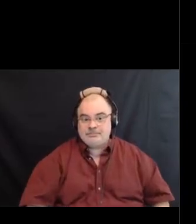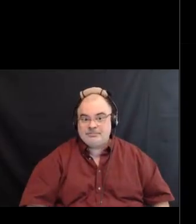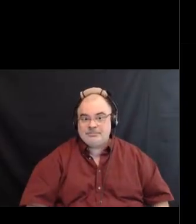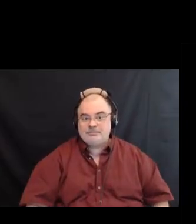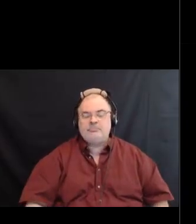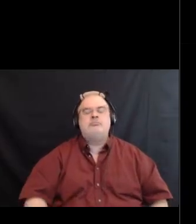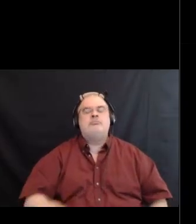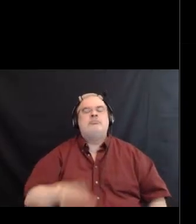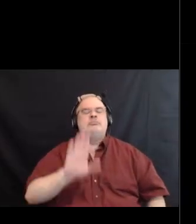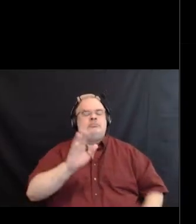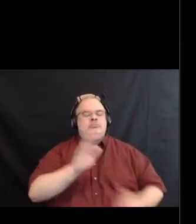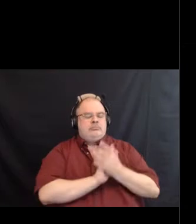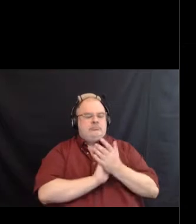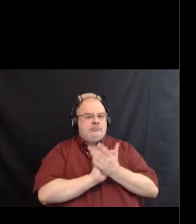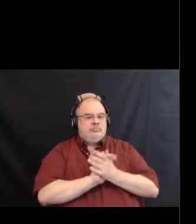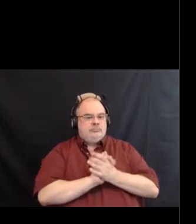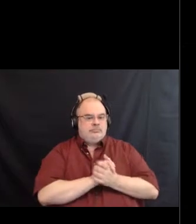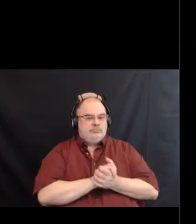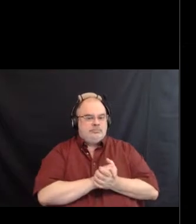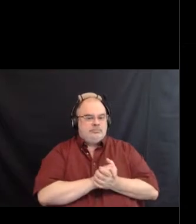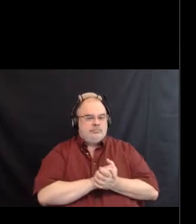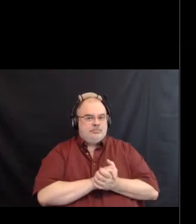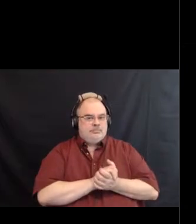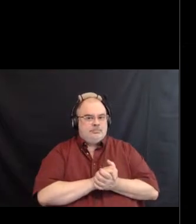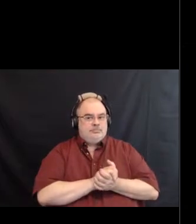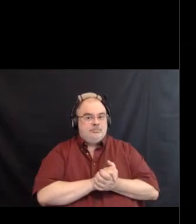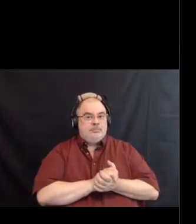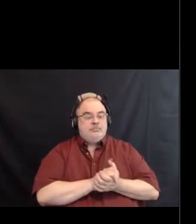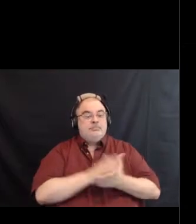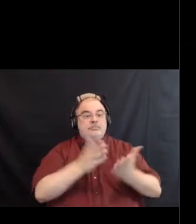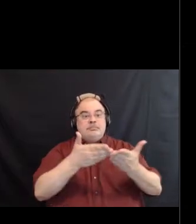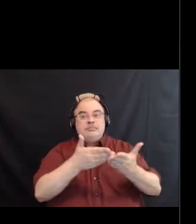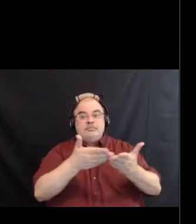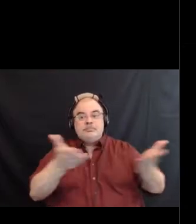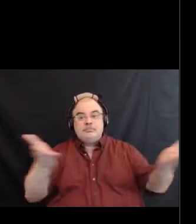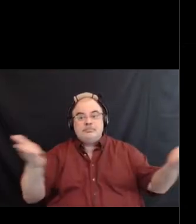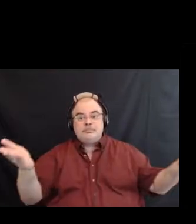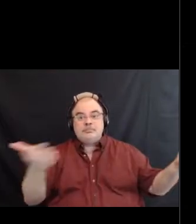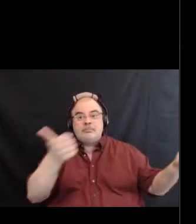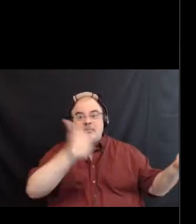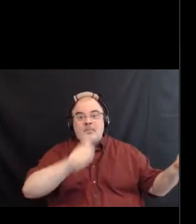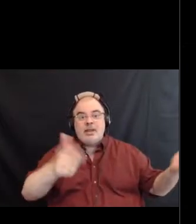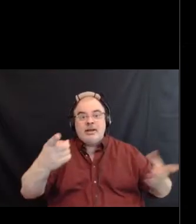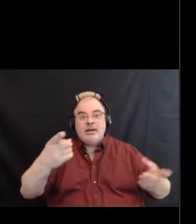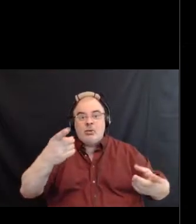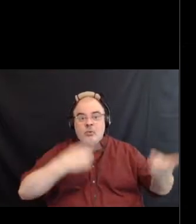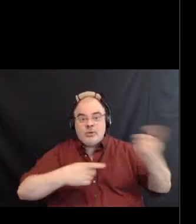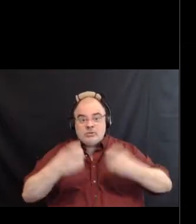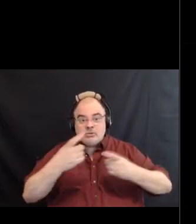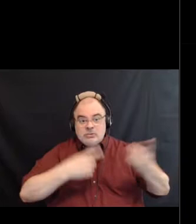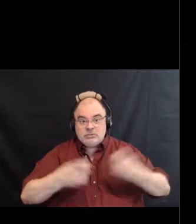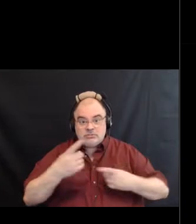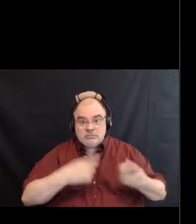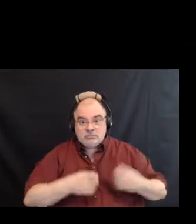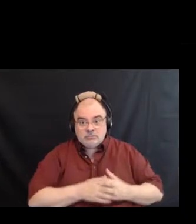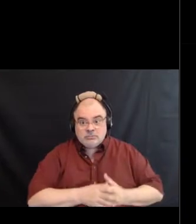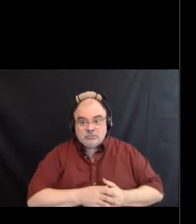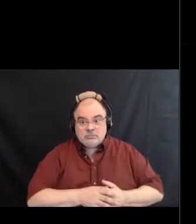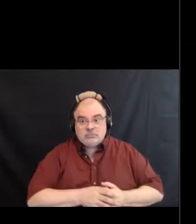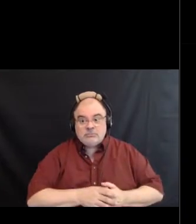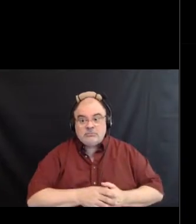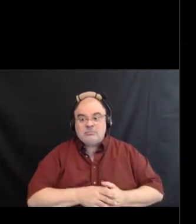any further, and before we wrap up, I wanted to open this up for any questions you may have. You can use